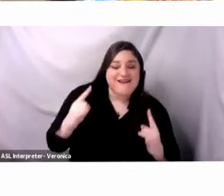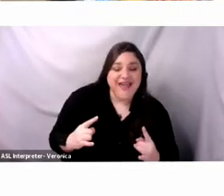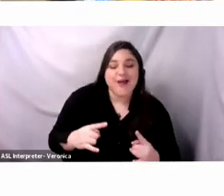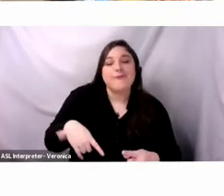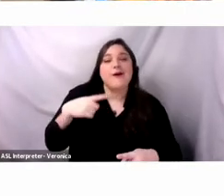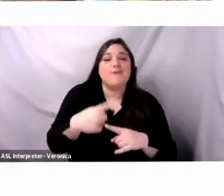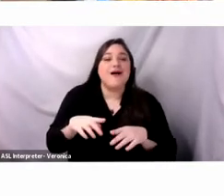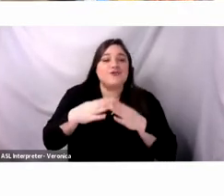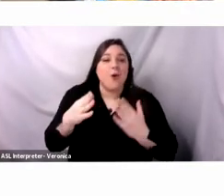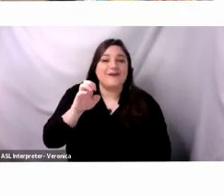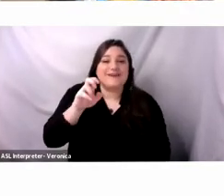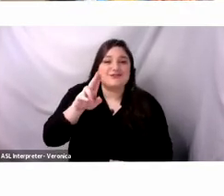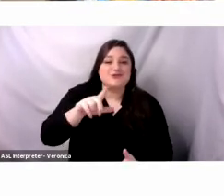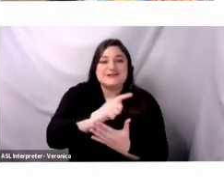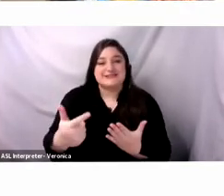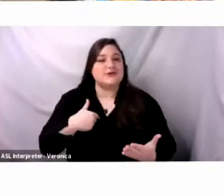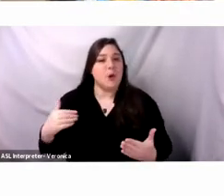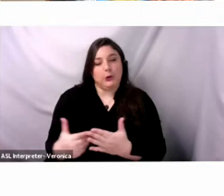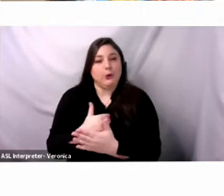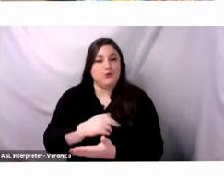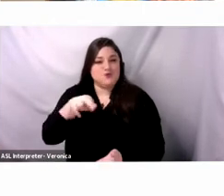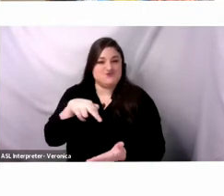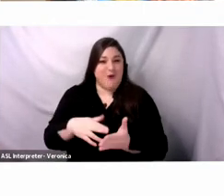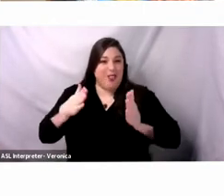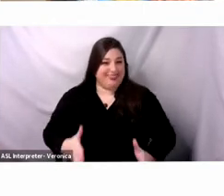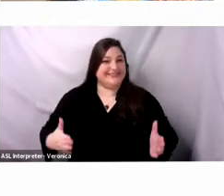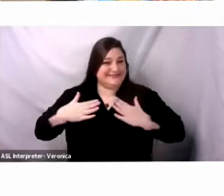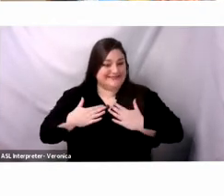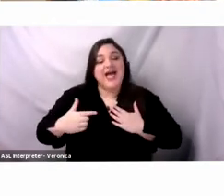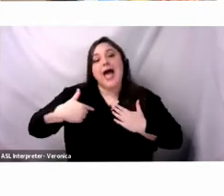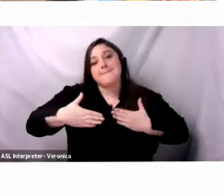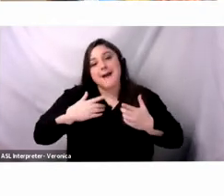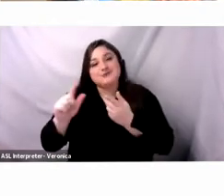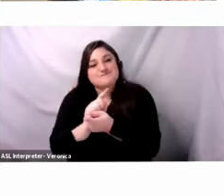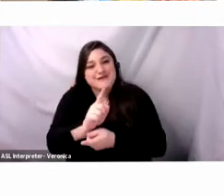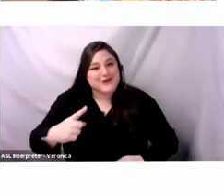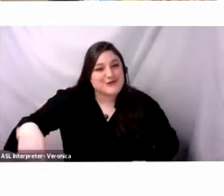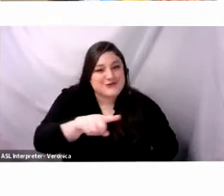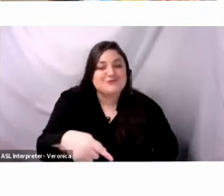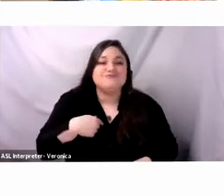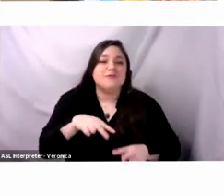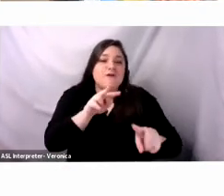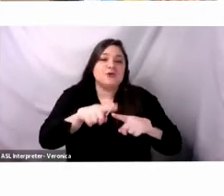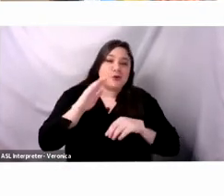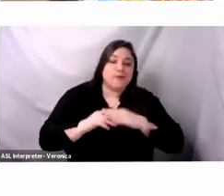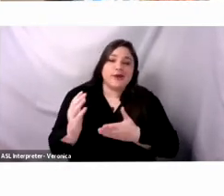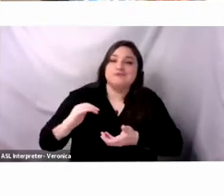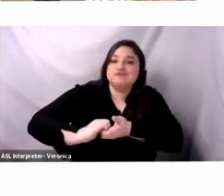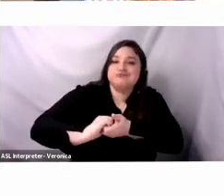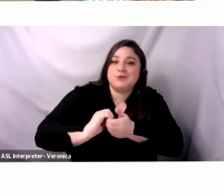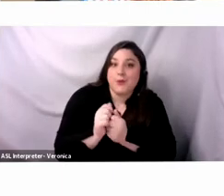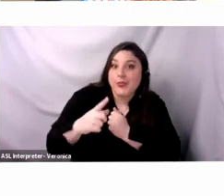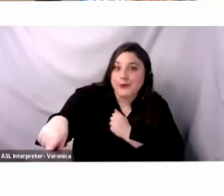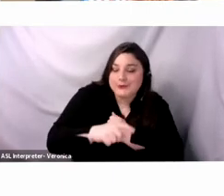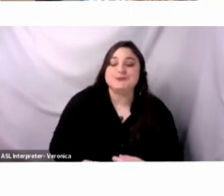general. And just really happy to meet all of you and continue to build. So as a nonprofit organization,